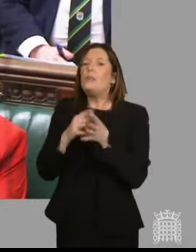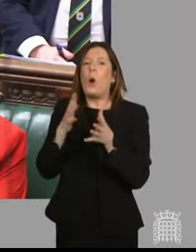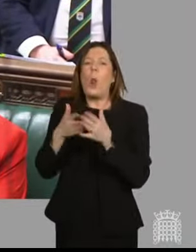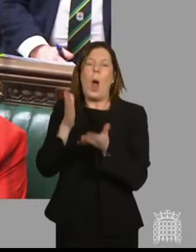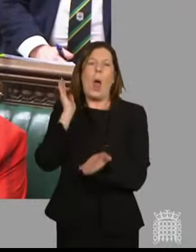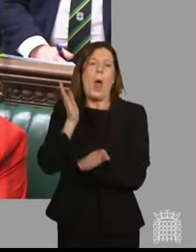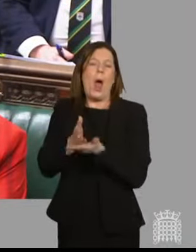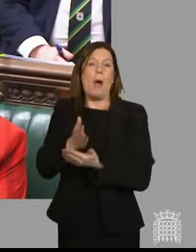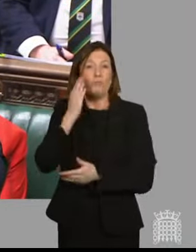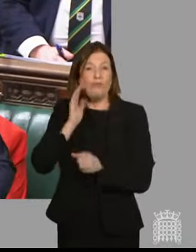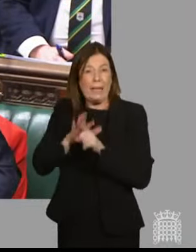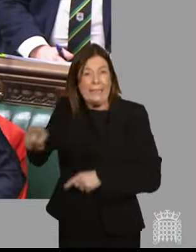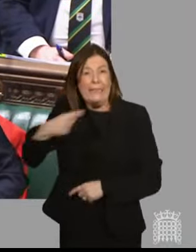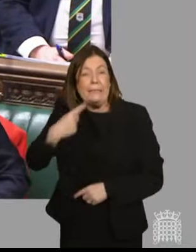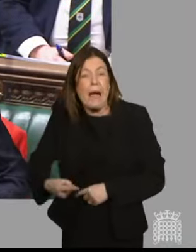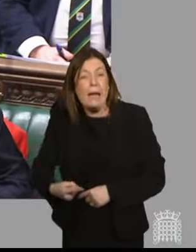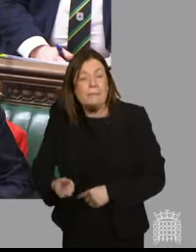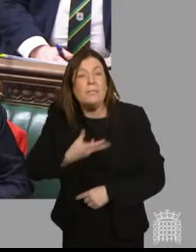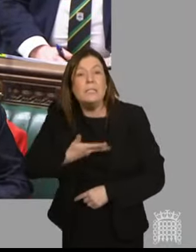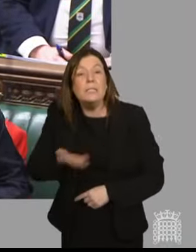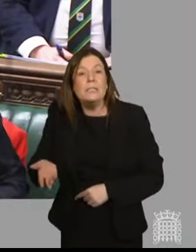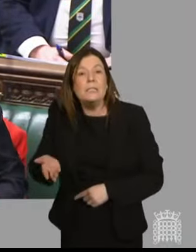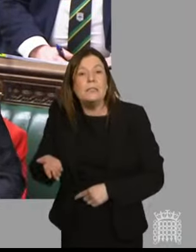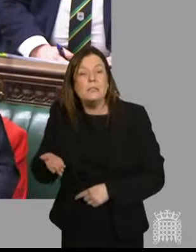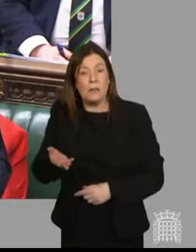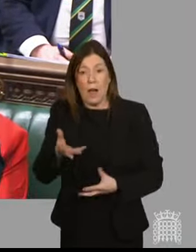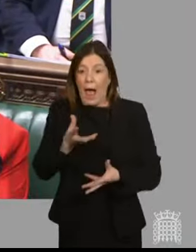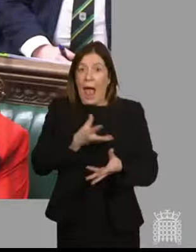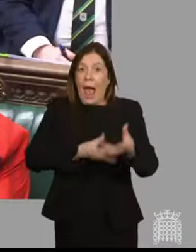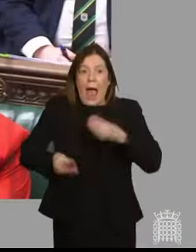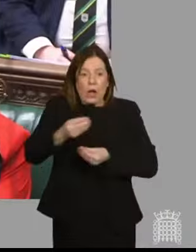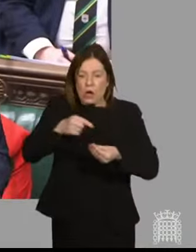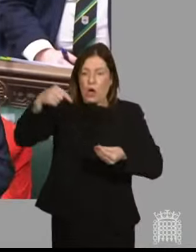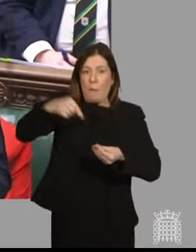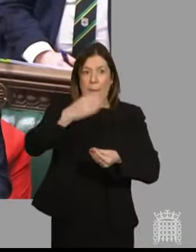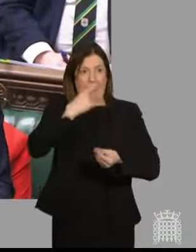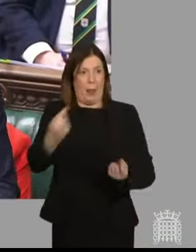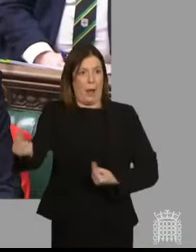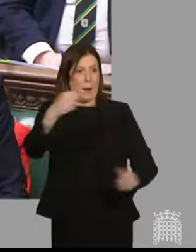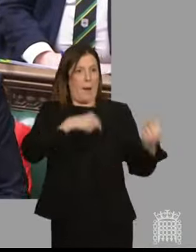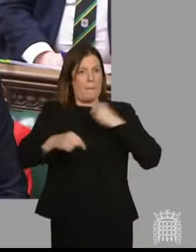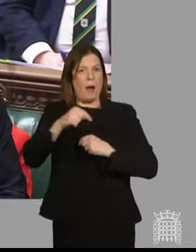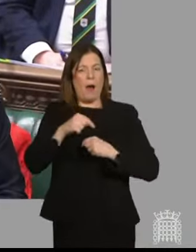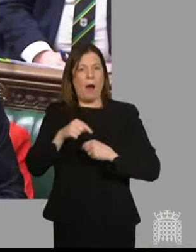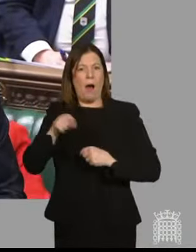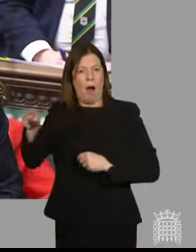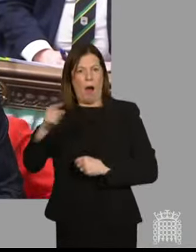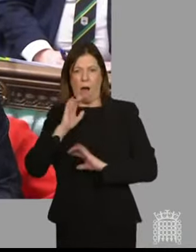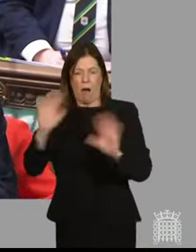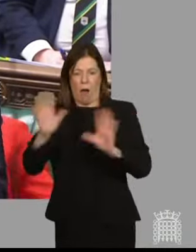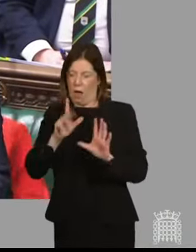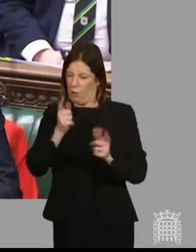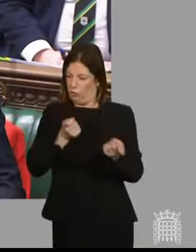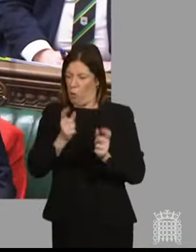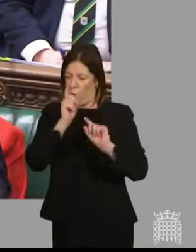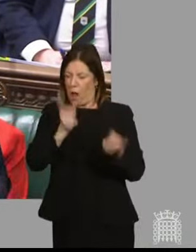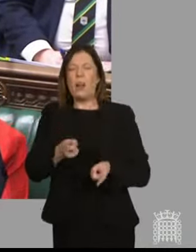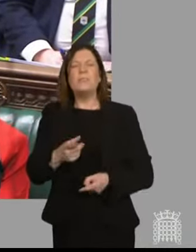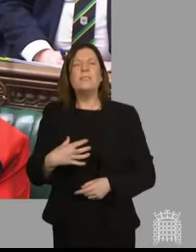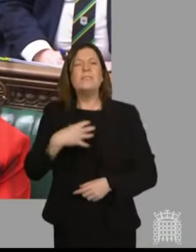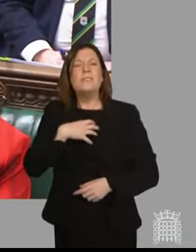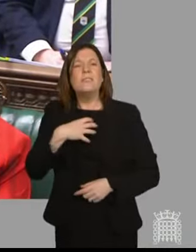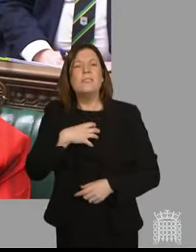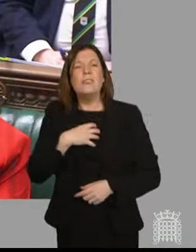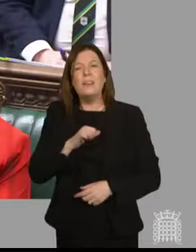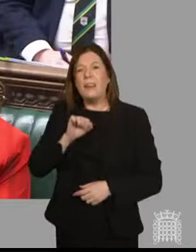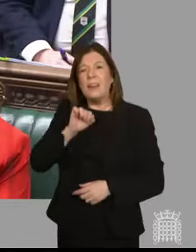on economic migration are, in his words, economic vandalism. It didn't even feature once in his 5 missions, and he didn't mention it